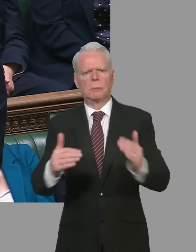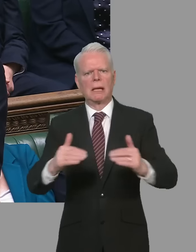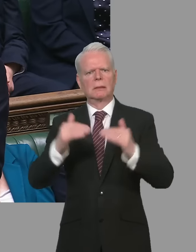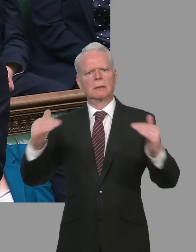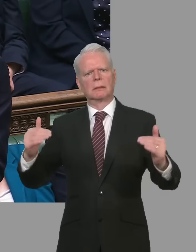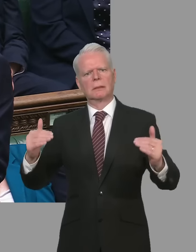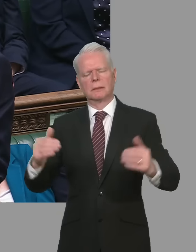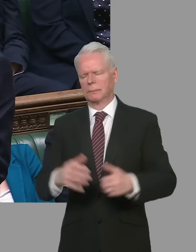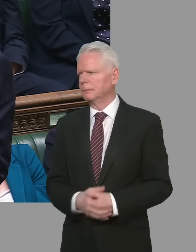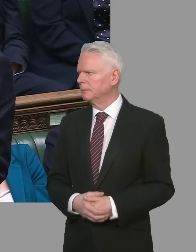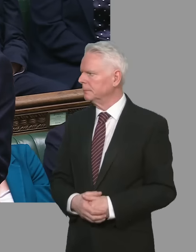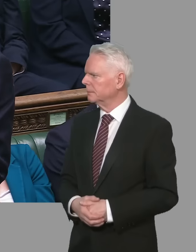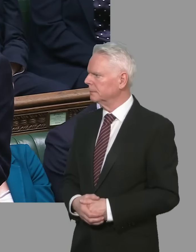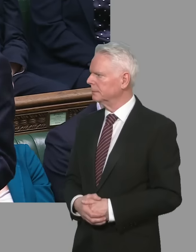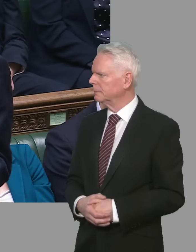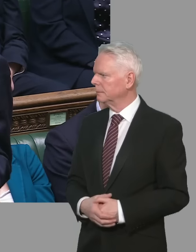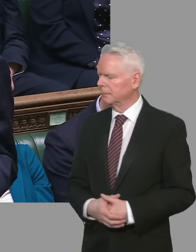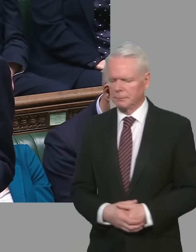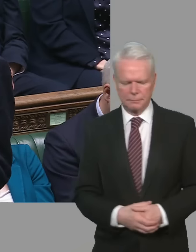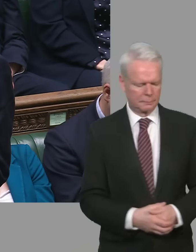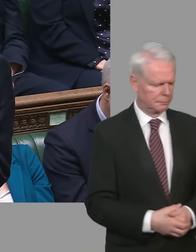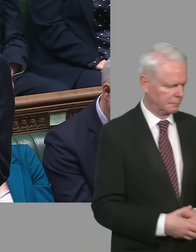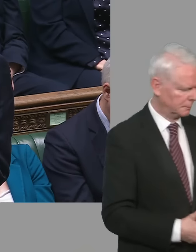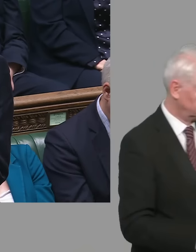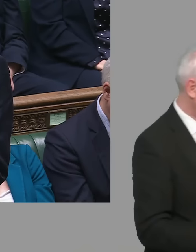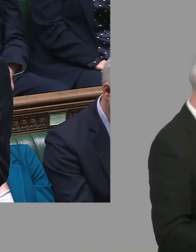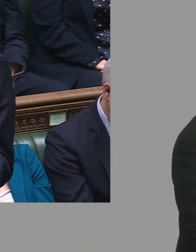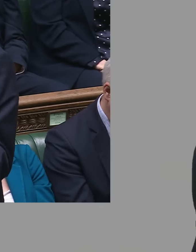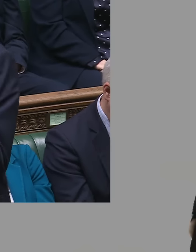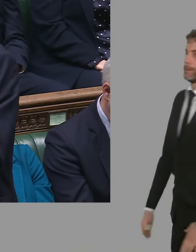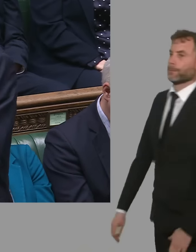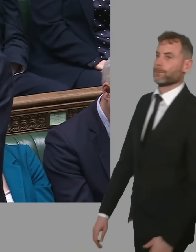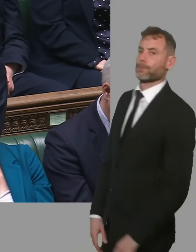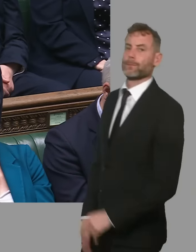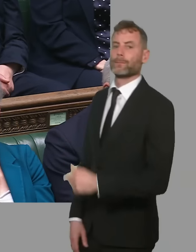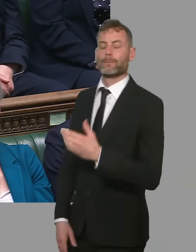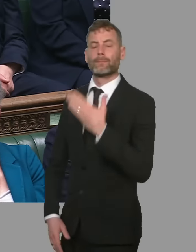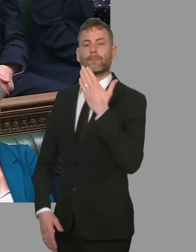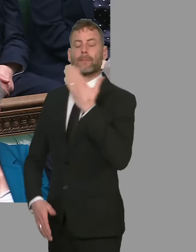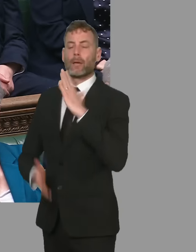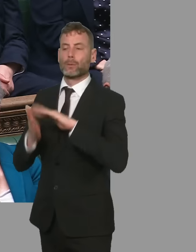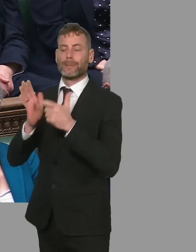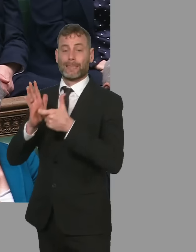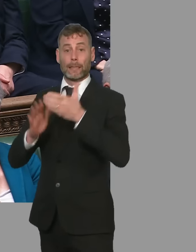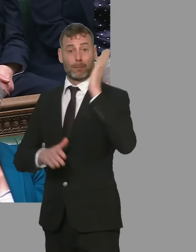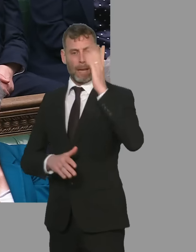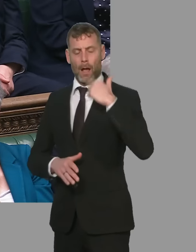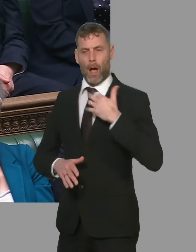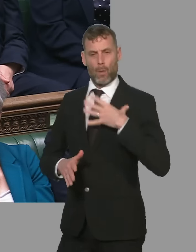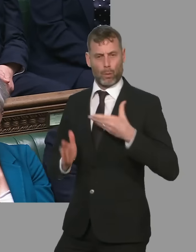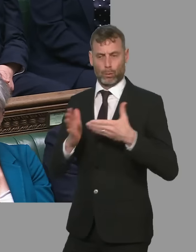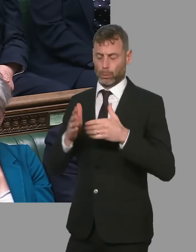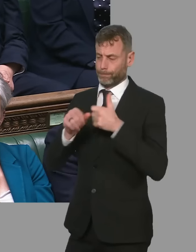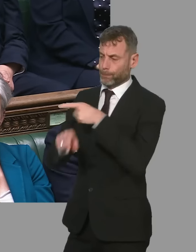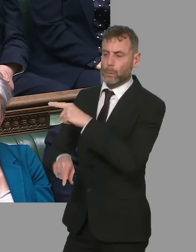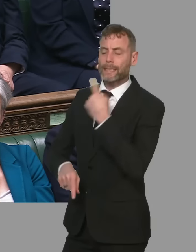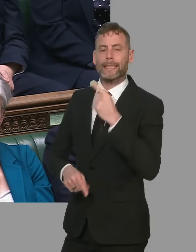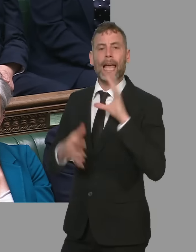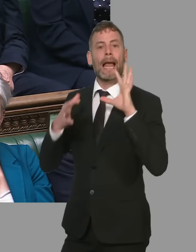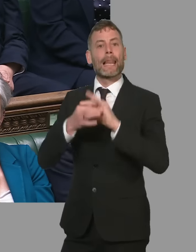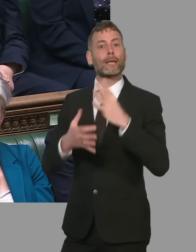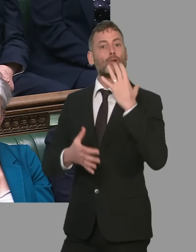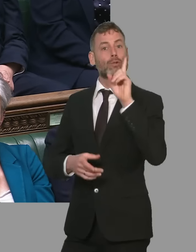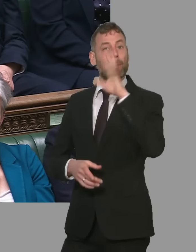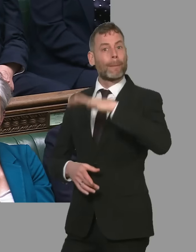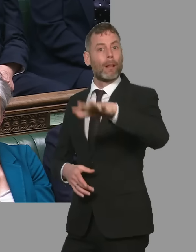the Jewish community? Anti-Semitism has no place in our society, and given the potential links with the IRGC, I hope the government will move